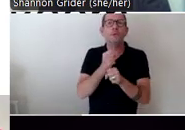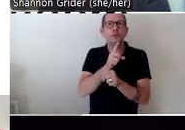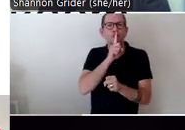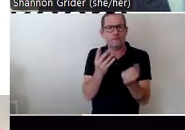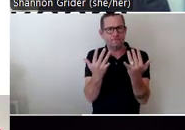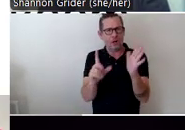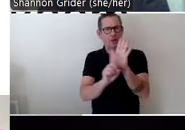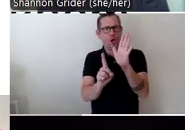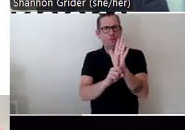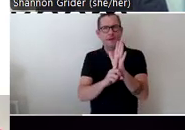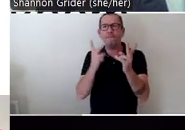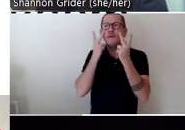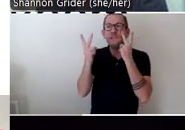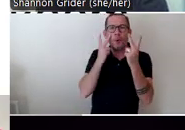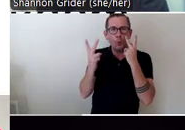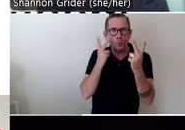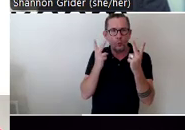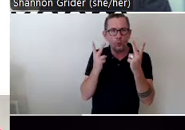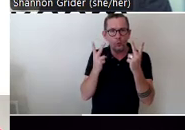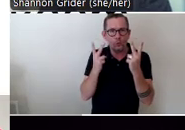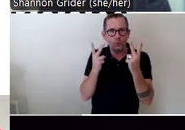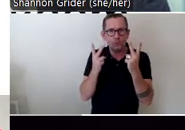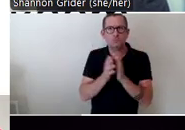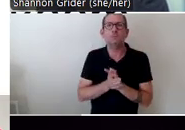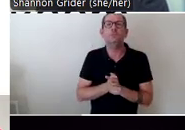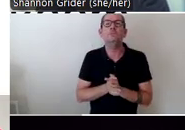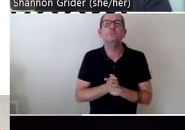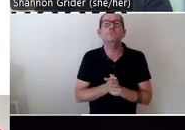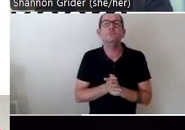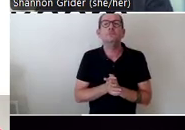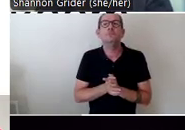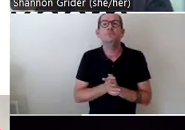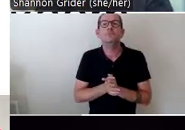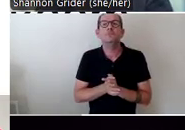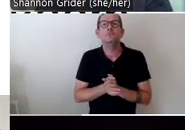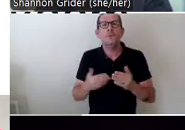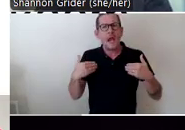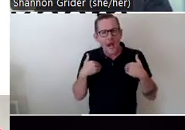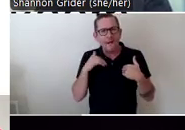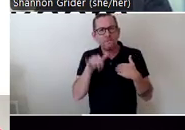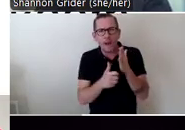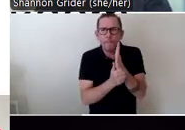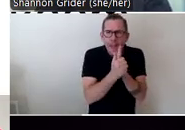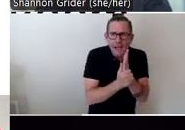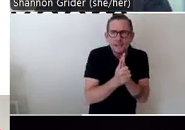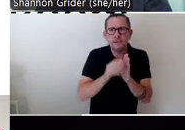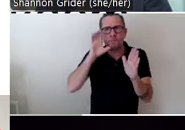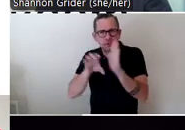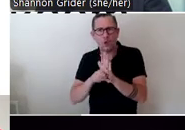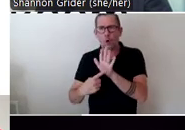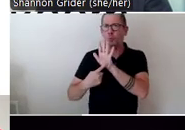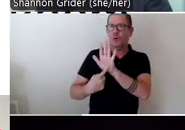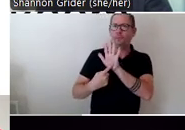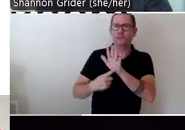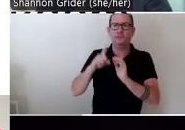So make sure that the closed captioning is on. Make sure that the room has a visual fire alarm,